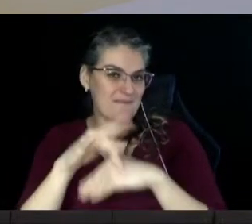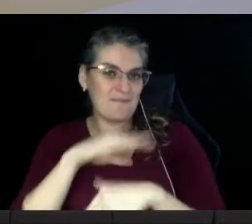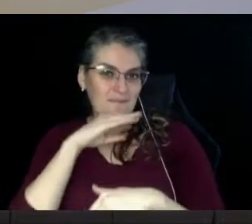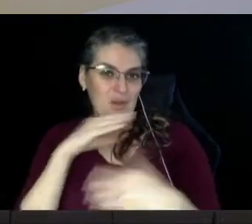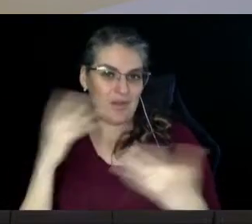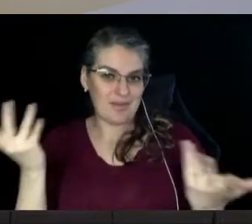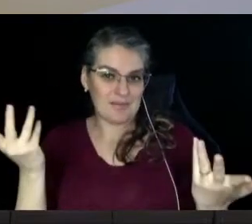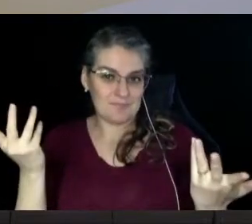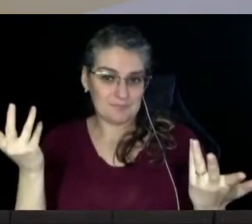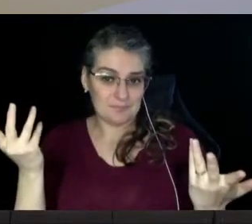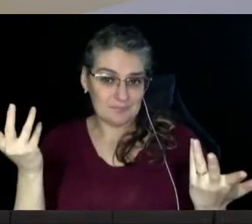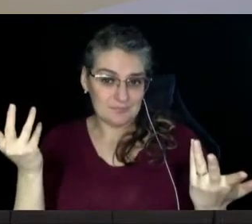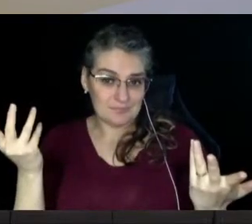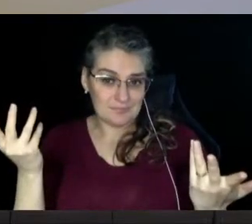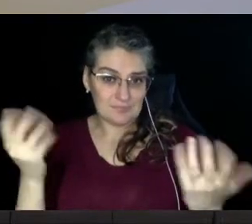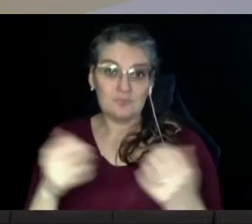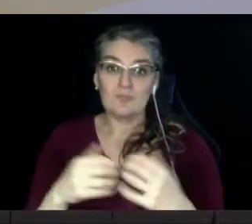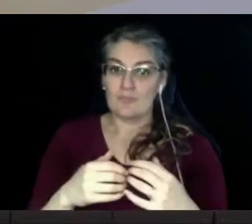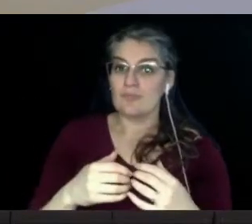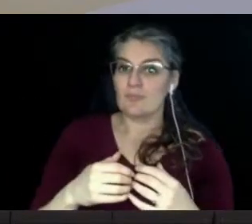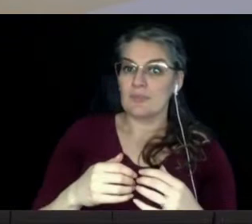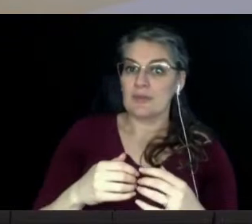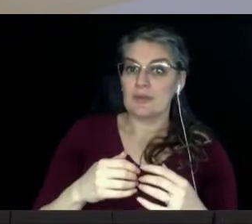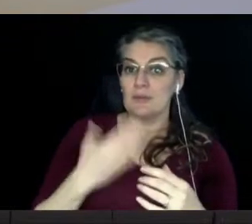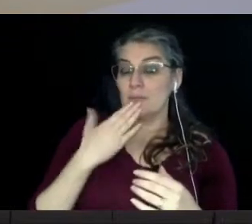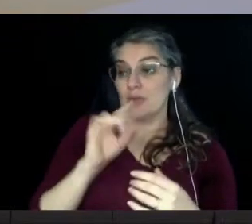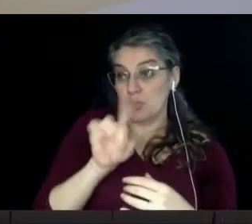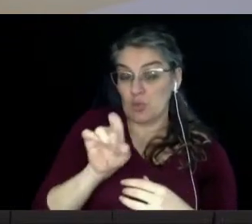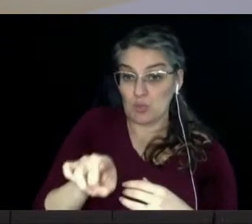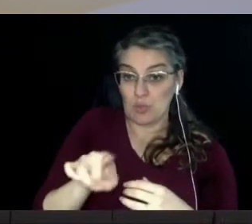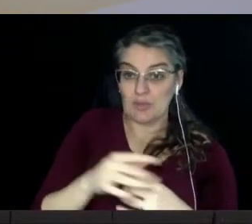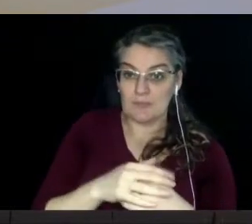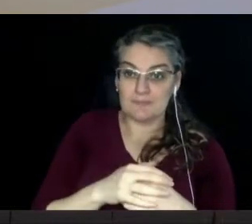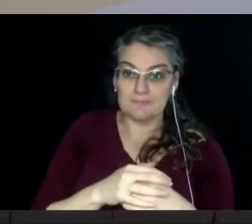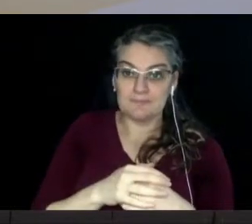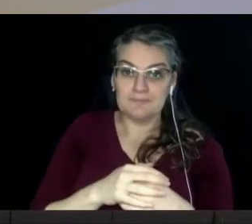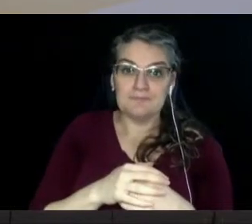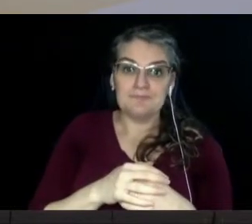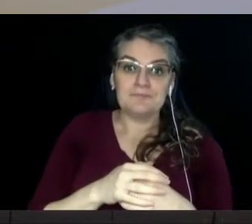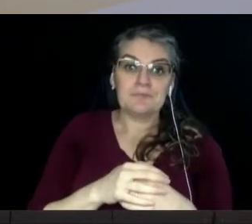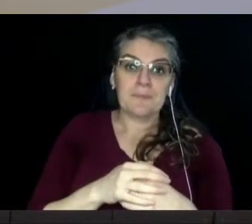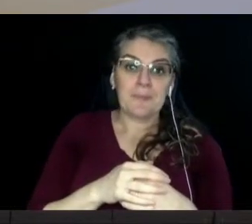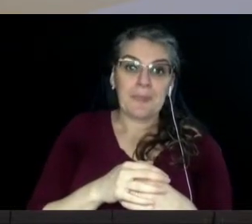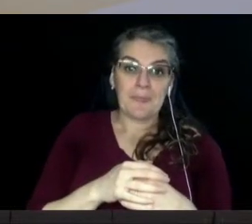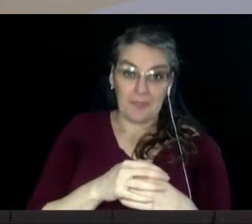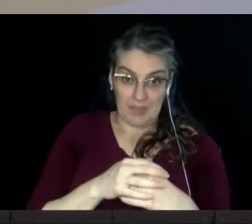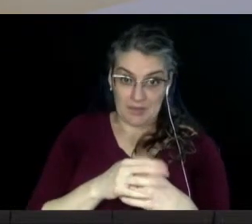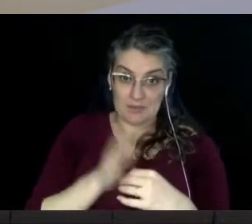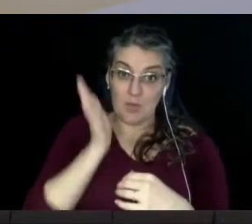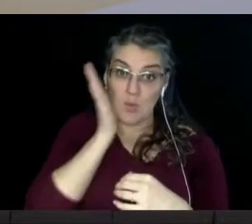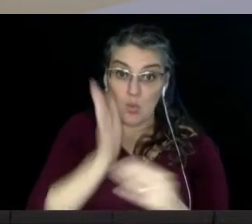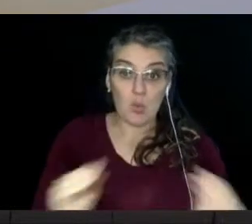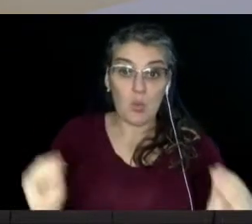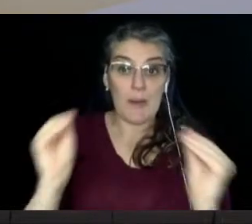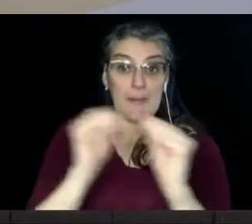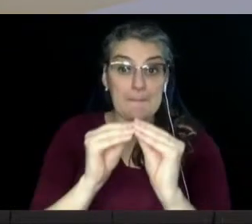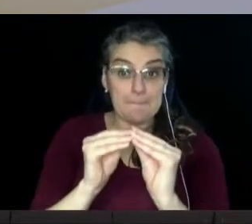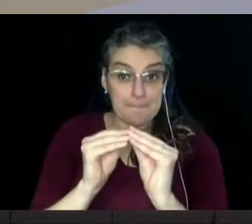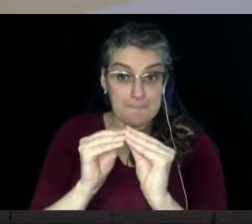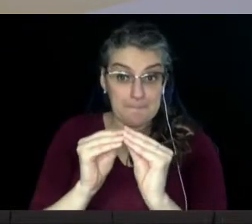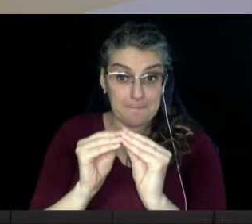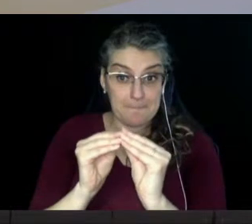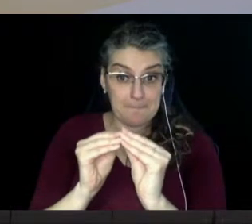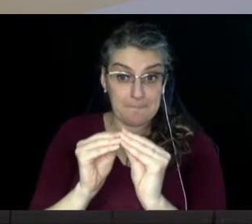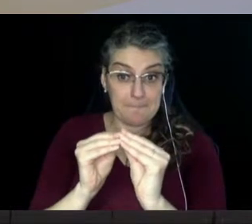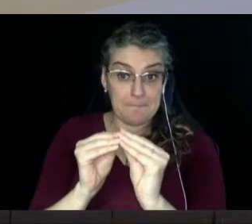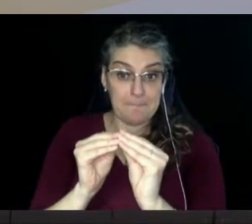think it's hard to reflect that in the appointments. So we will be getting more vaccine into this province in May and